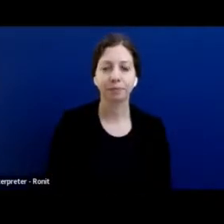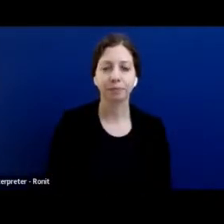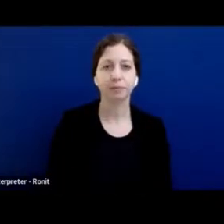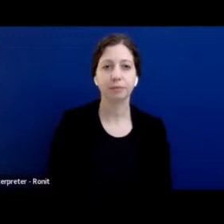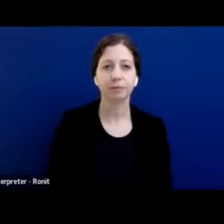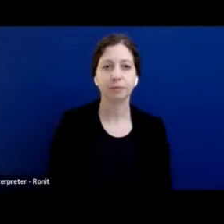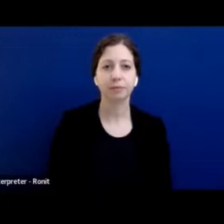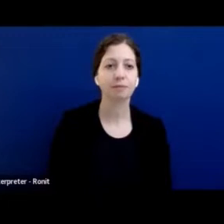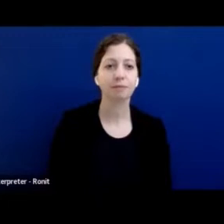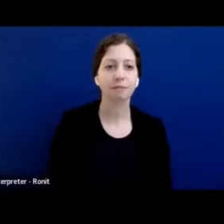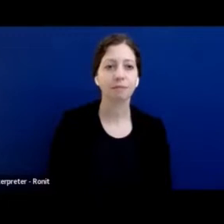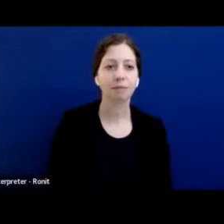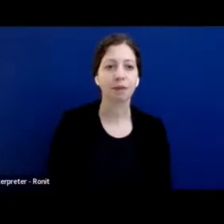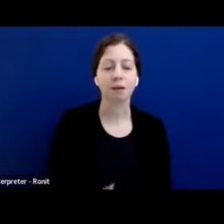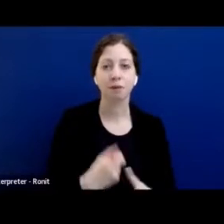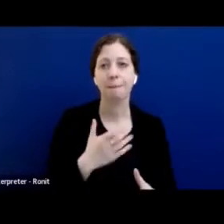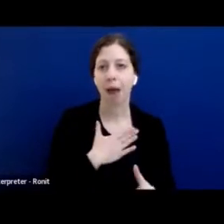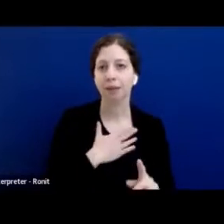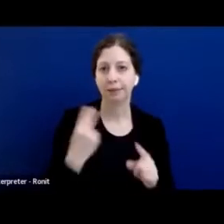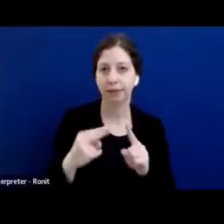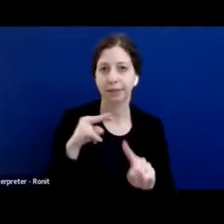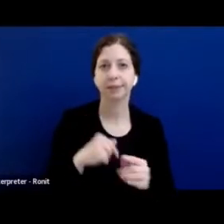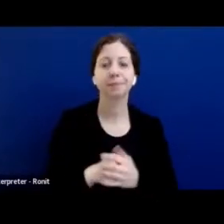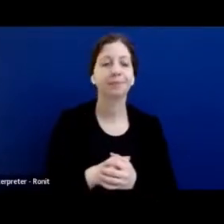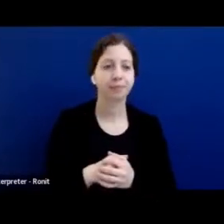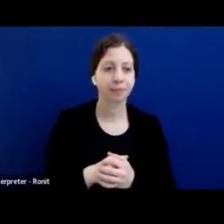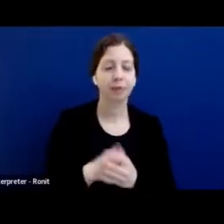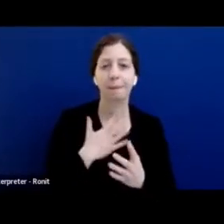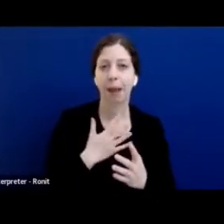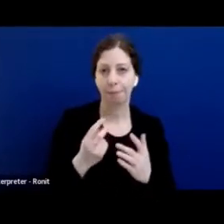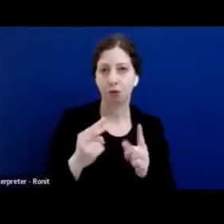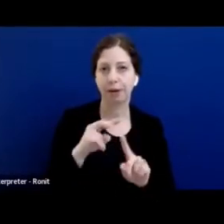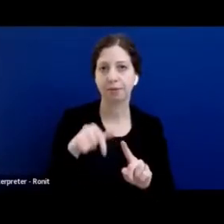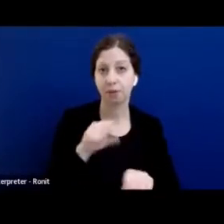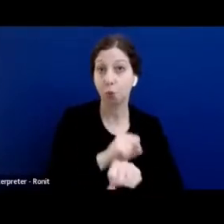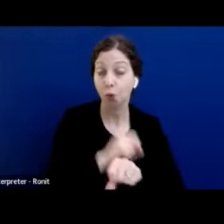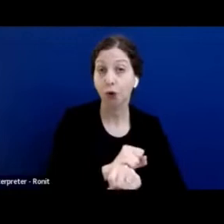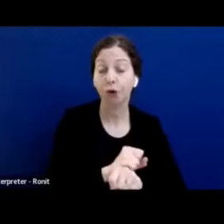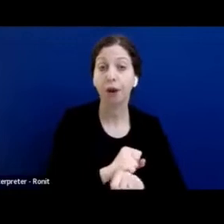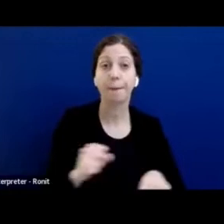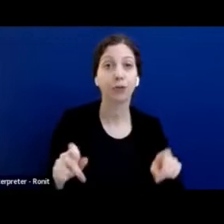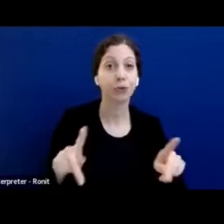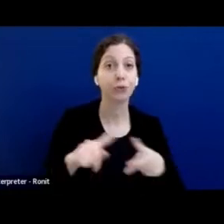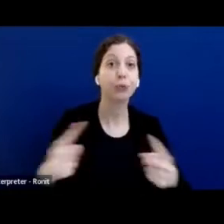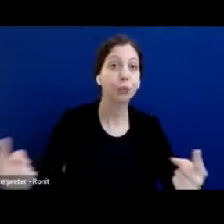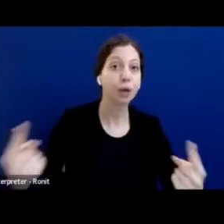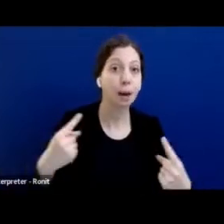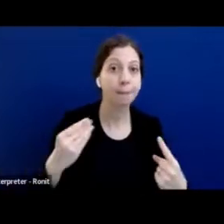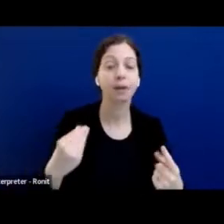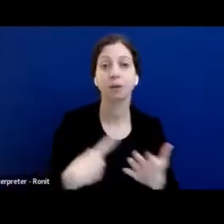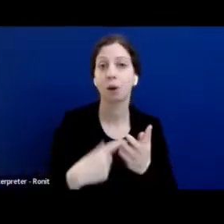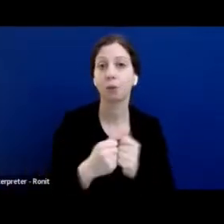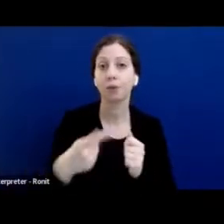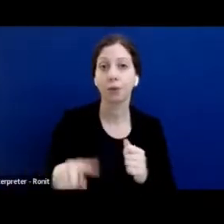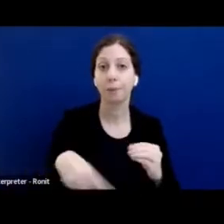kind of from my side of things, in my perspective of this work and having the opportunity to come here and talk to you